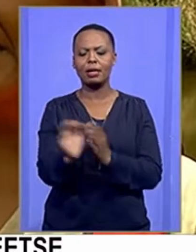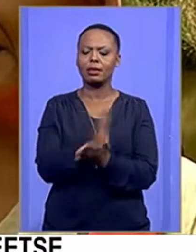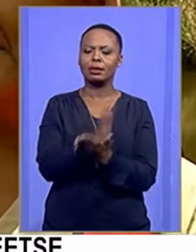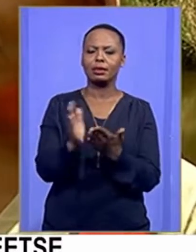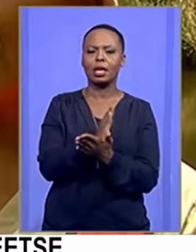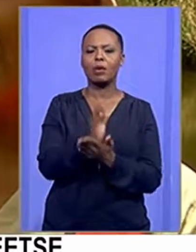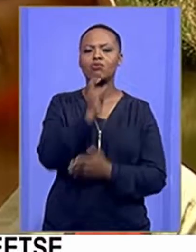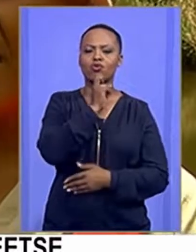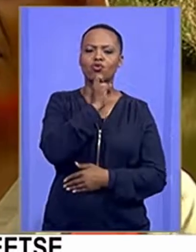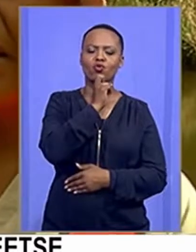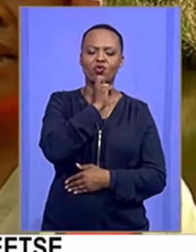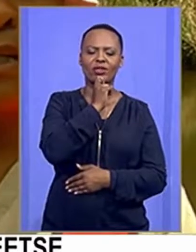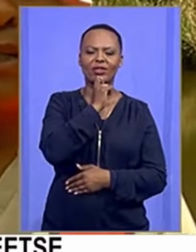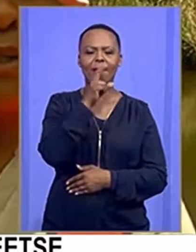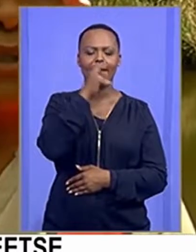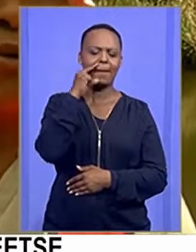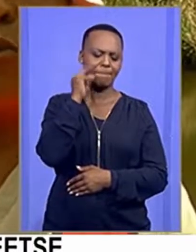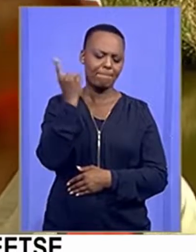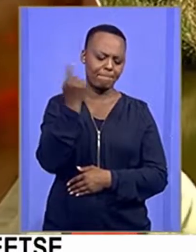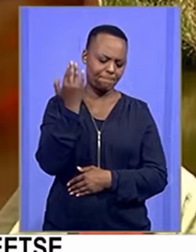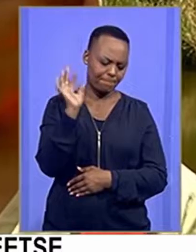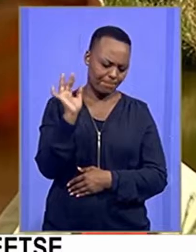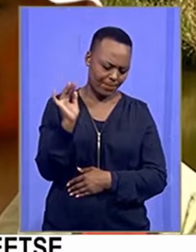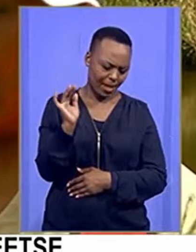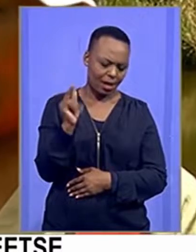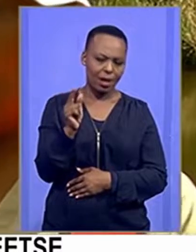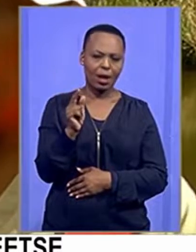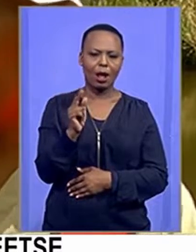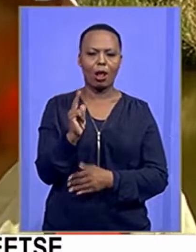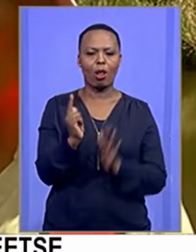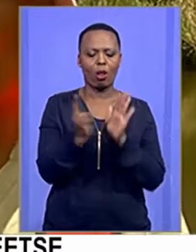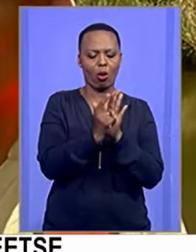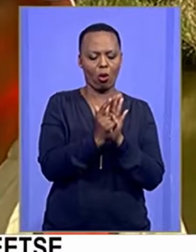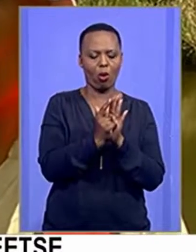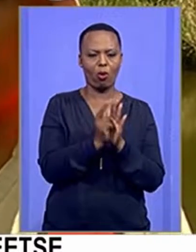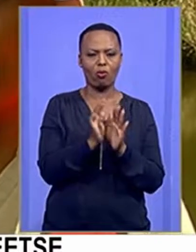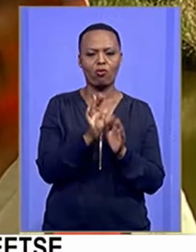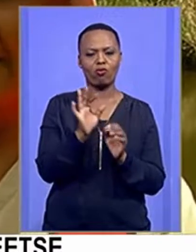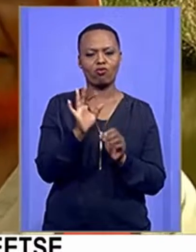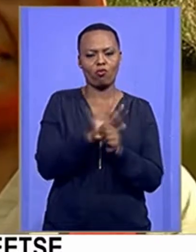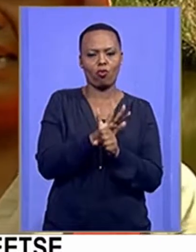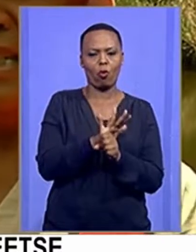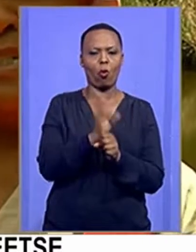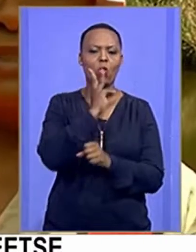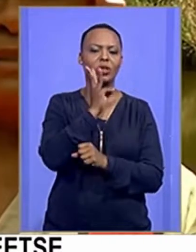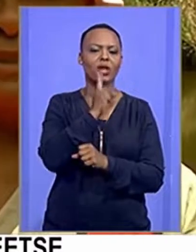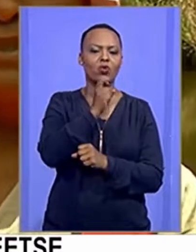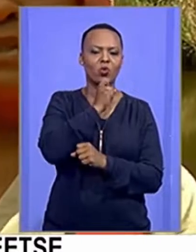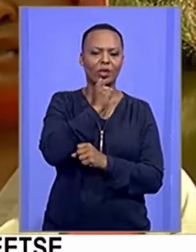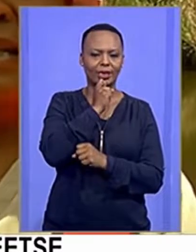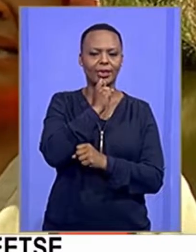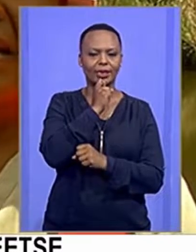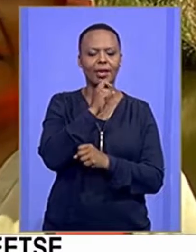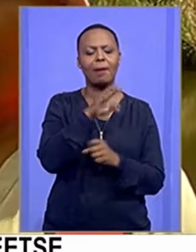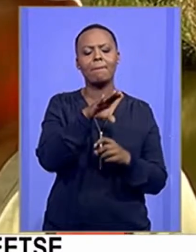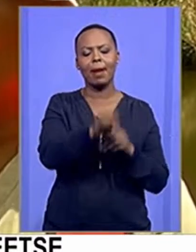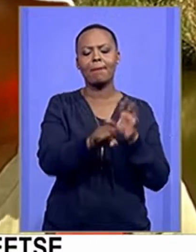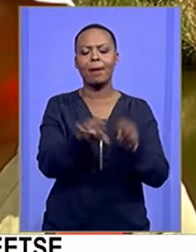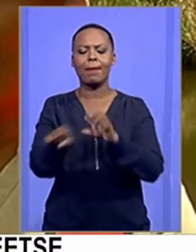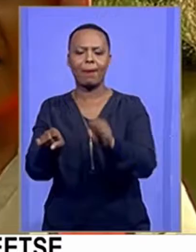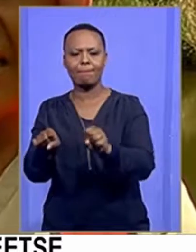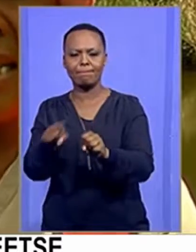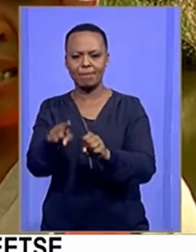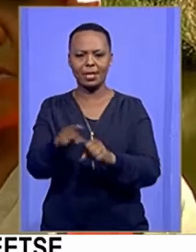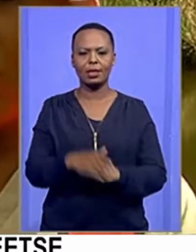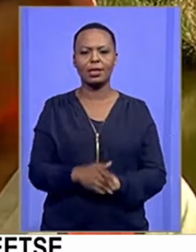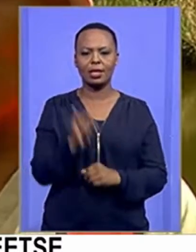le ntho e re bitšang lawful water uses ba re ba hweditšeng, and ge ba le